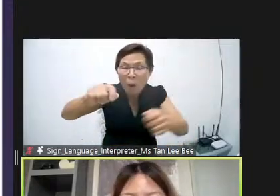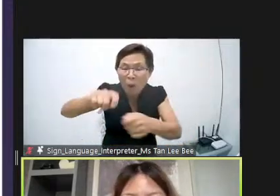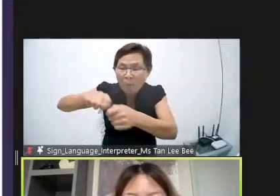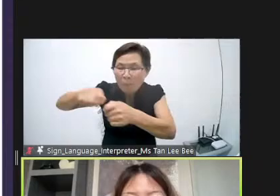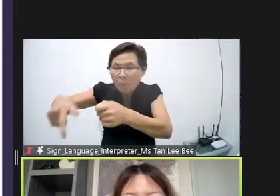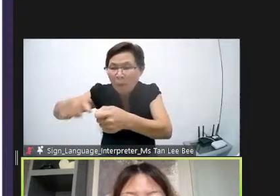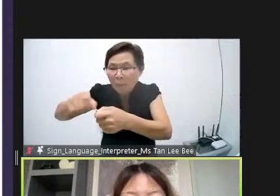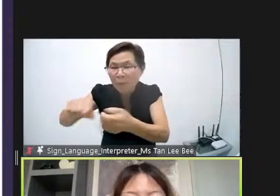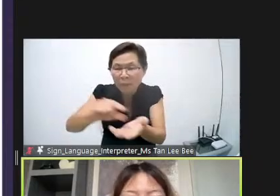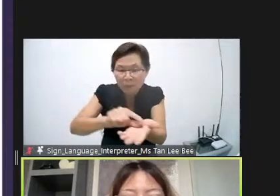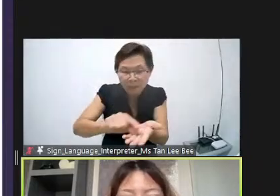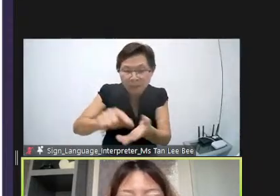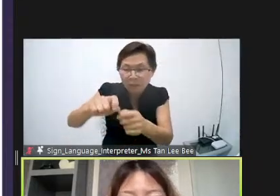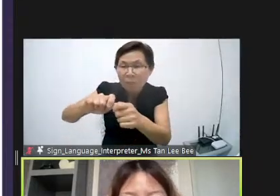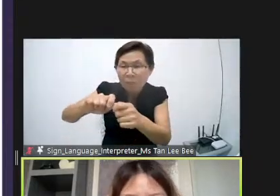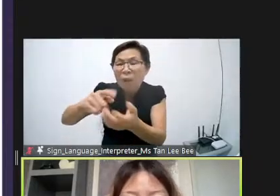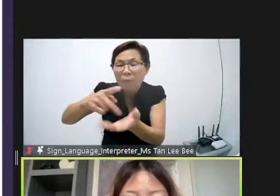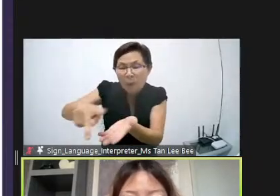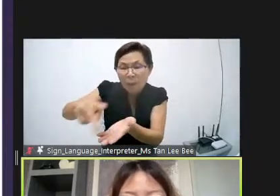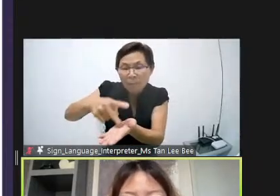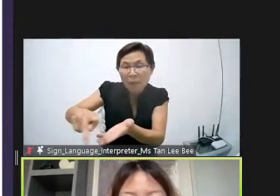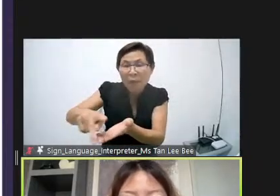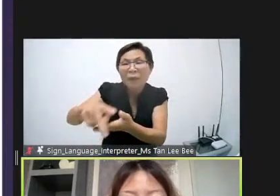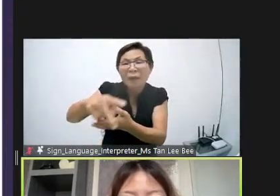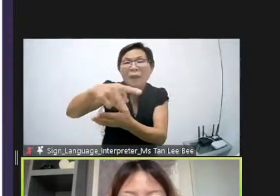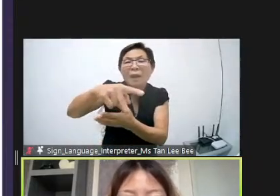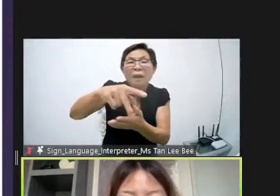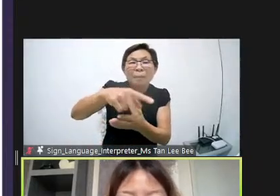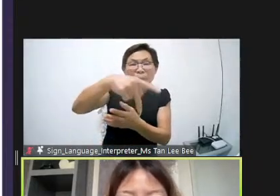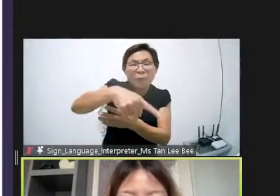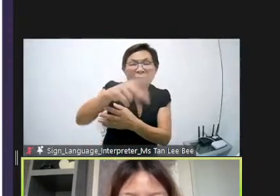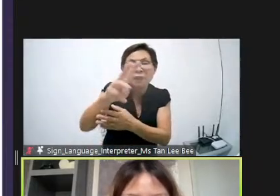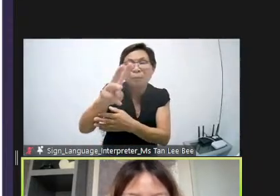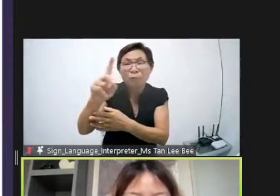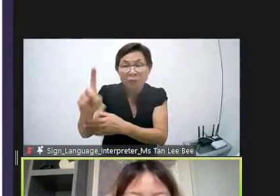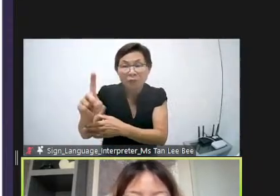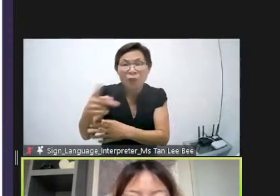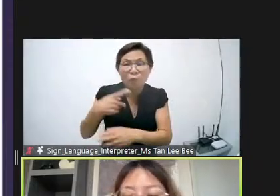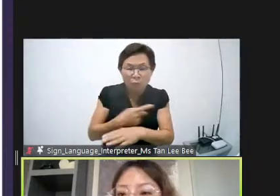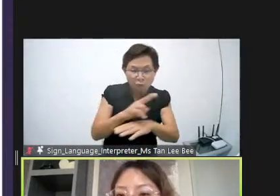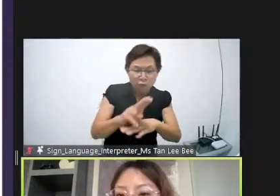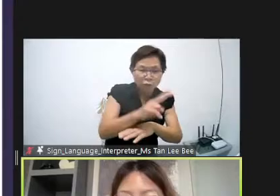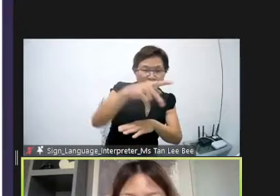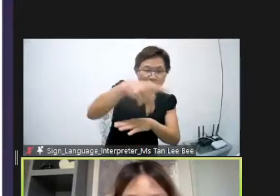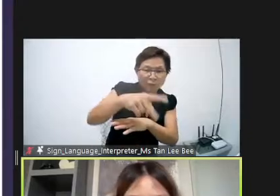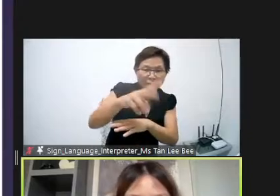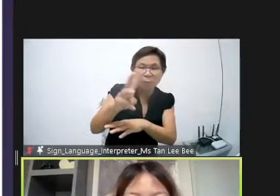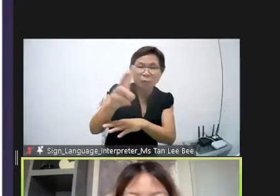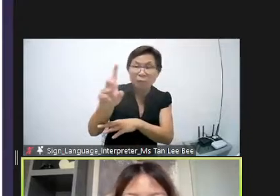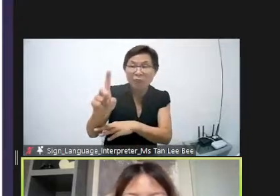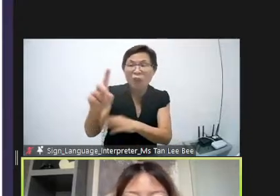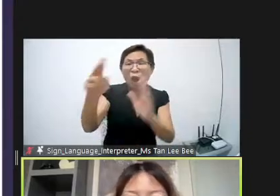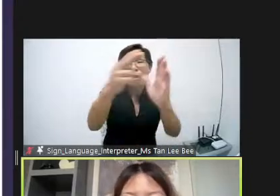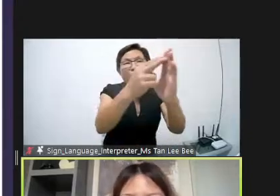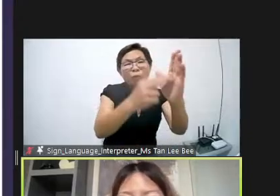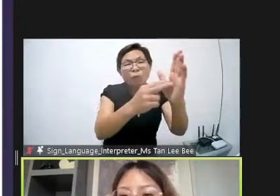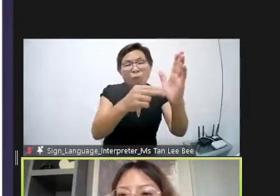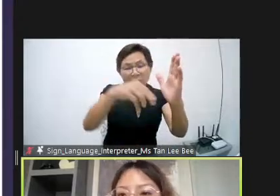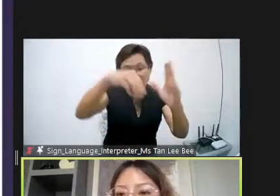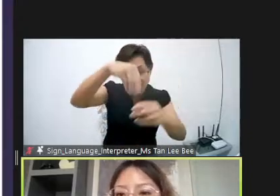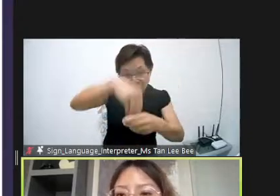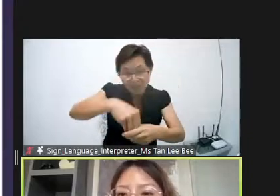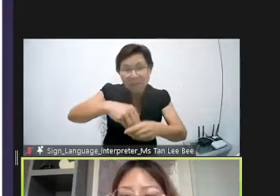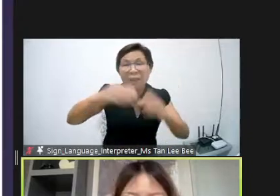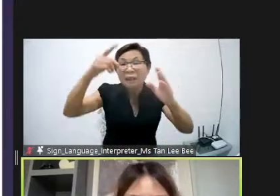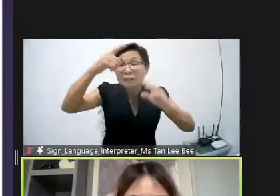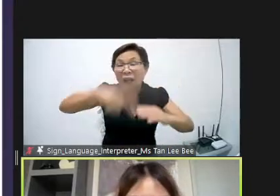PWDs. On the other hand, we use the PW law in our country that mandate all